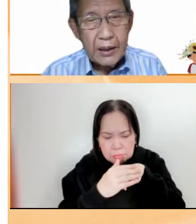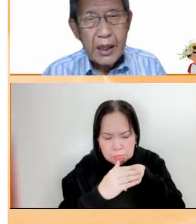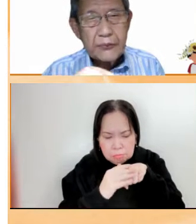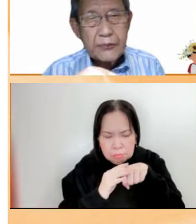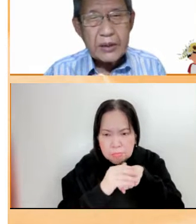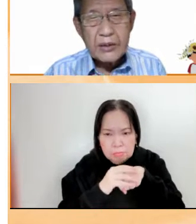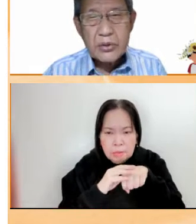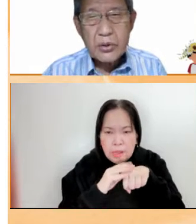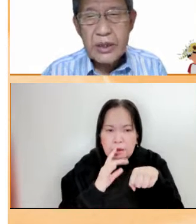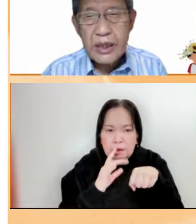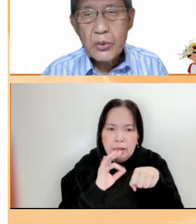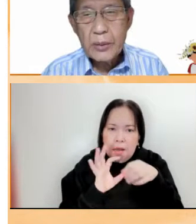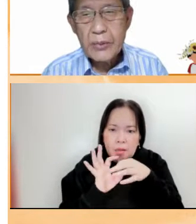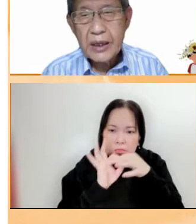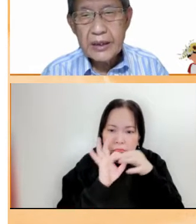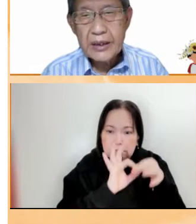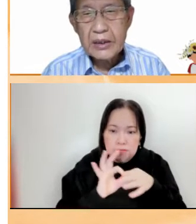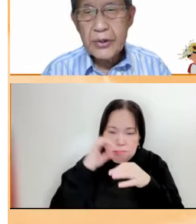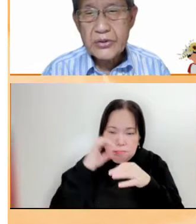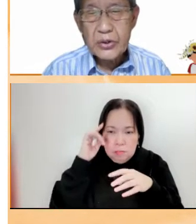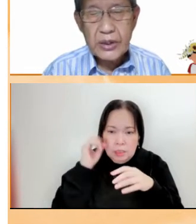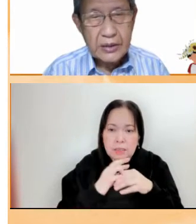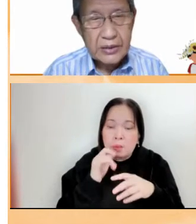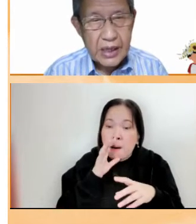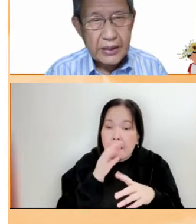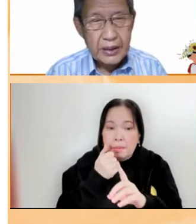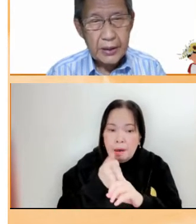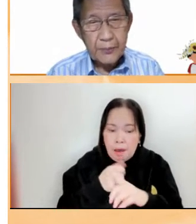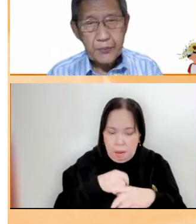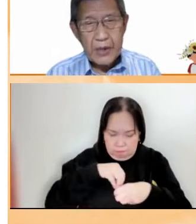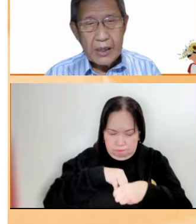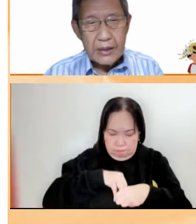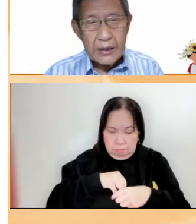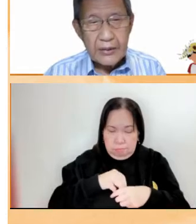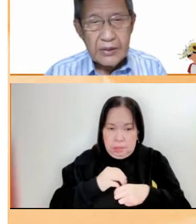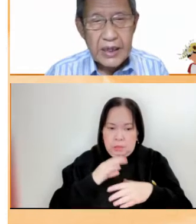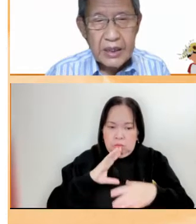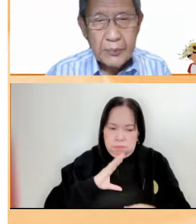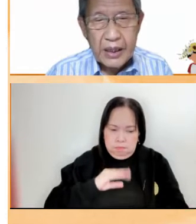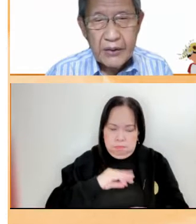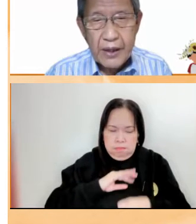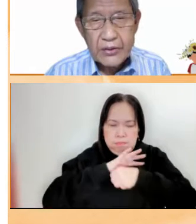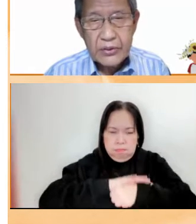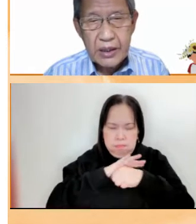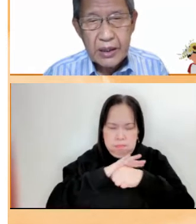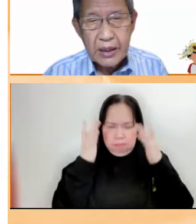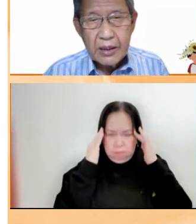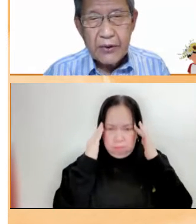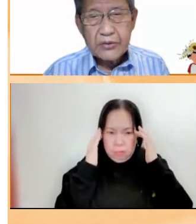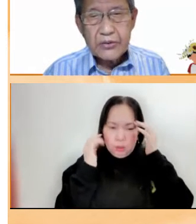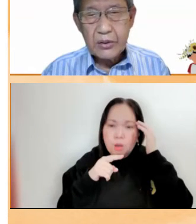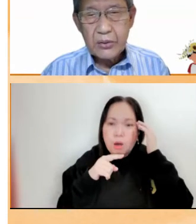well if there's continuing maternal depression and anxiety. There is a typical